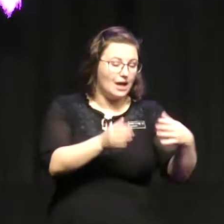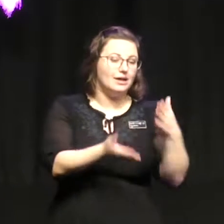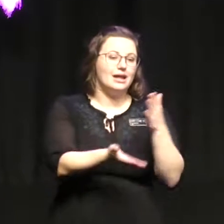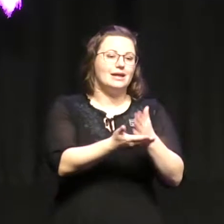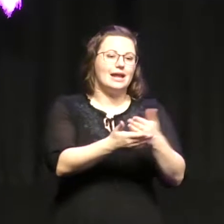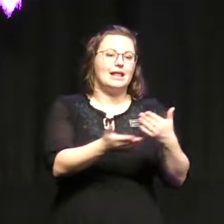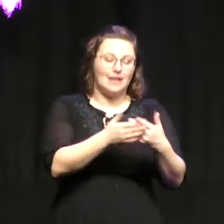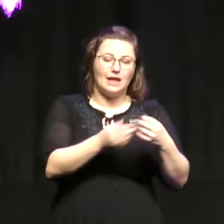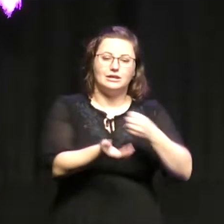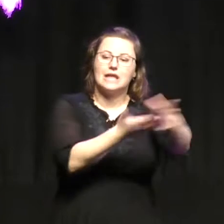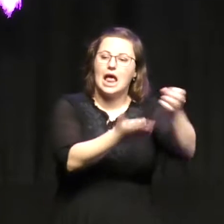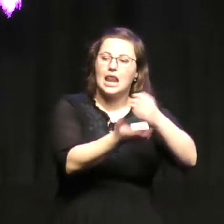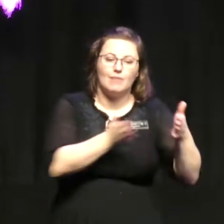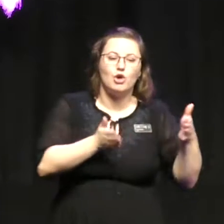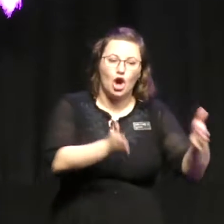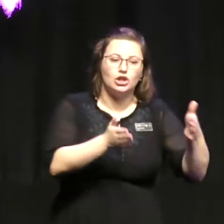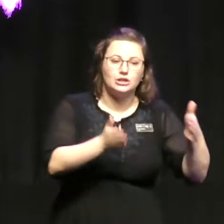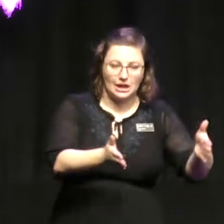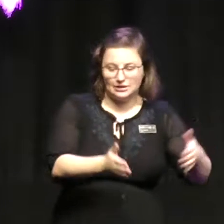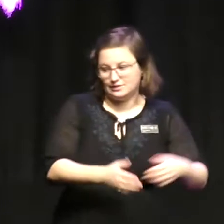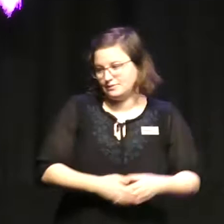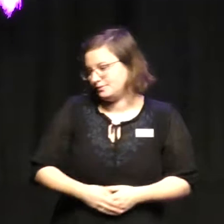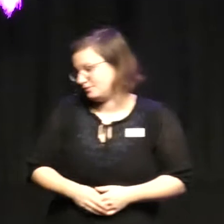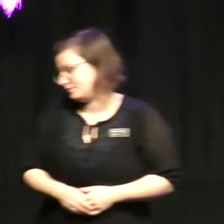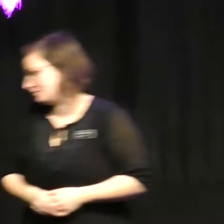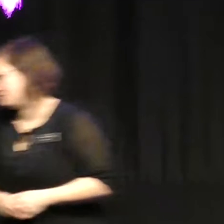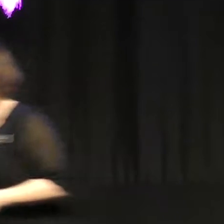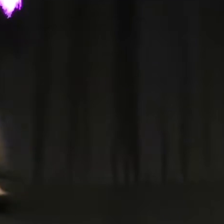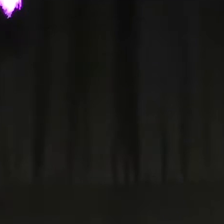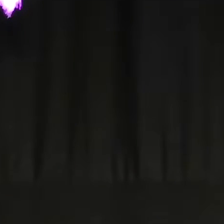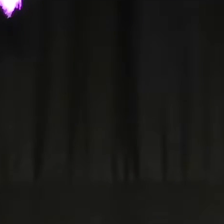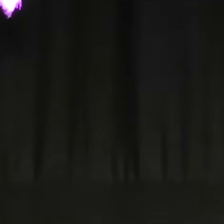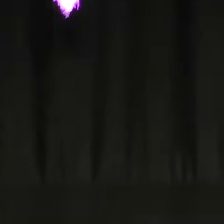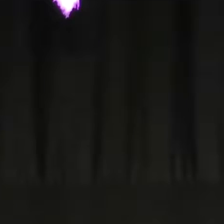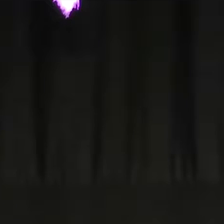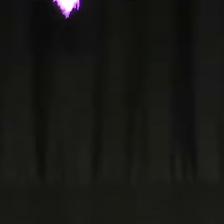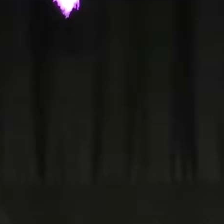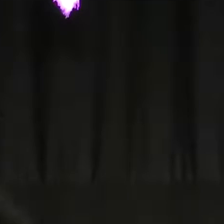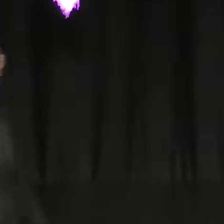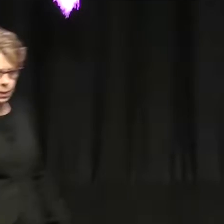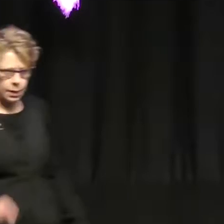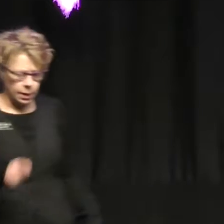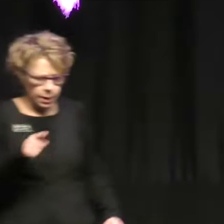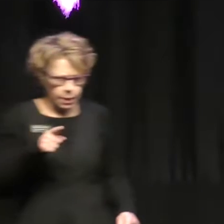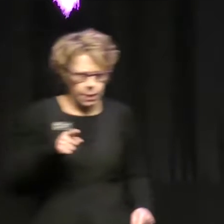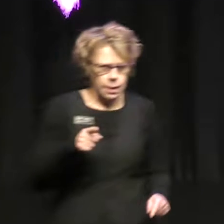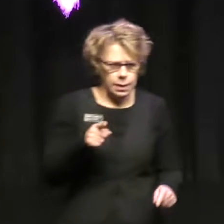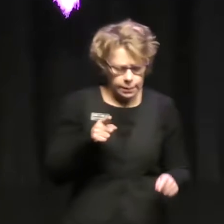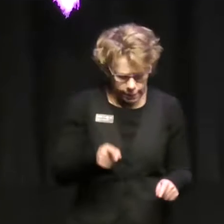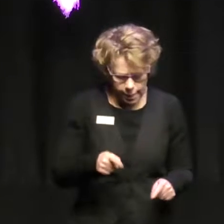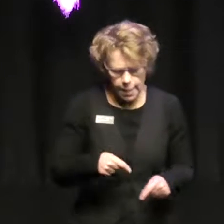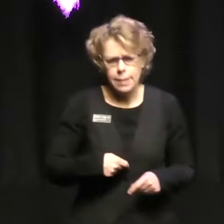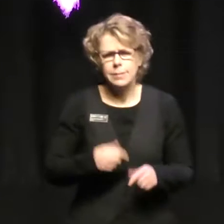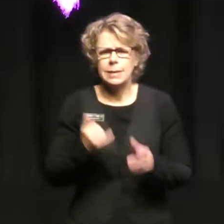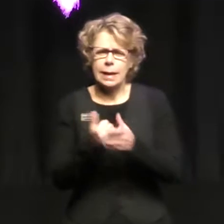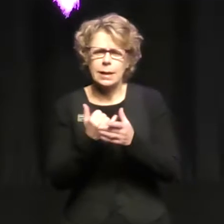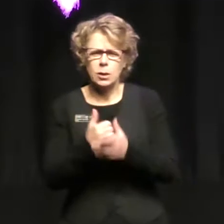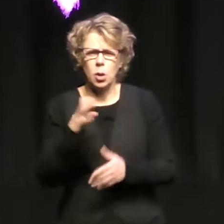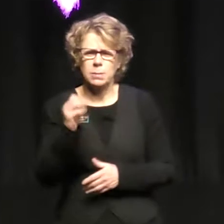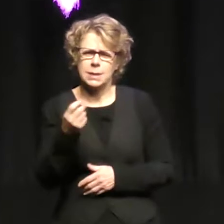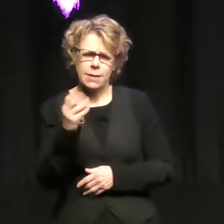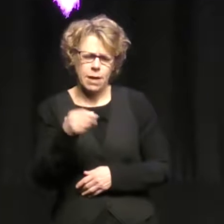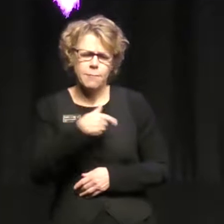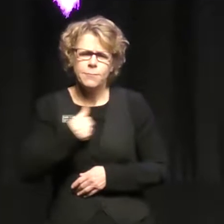hawk or vend in the streets. Thus, at SEWA, we very